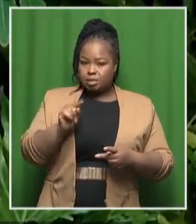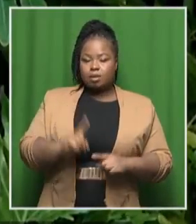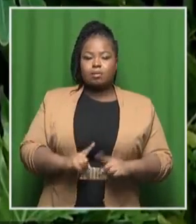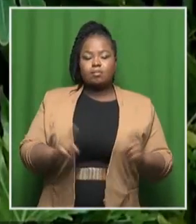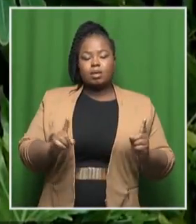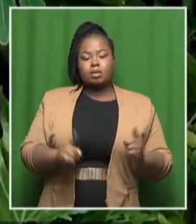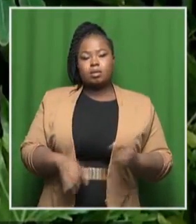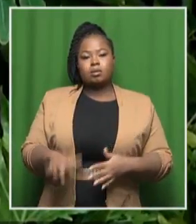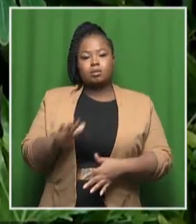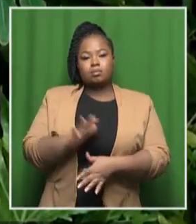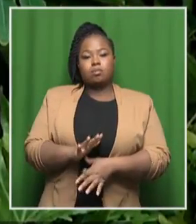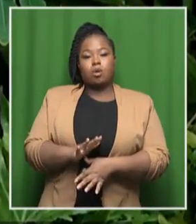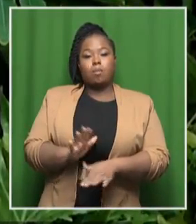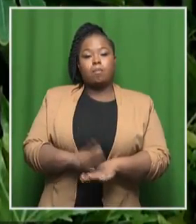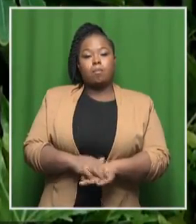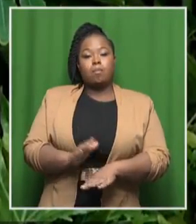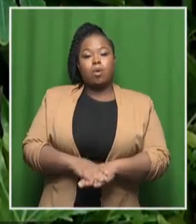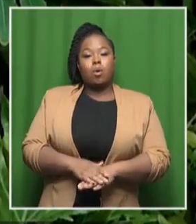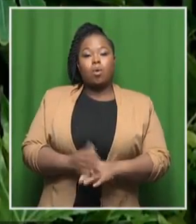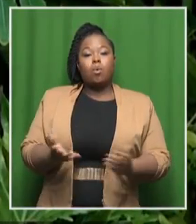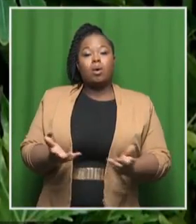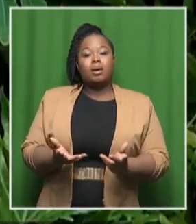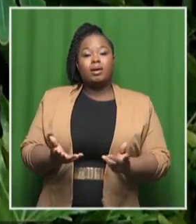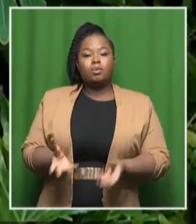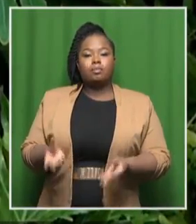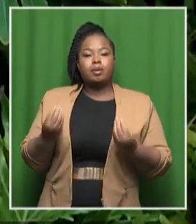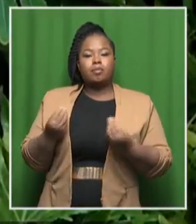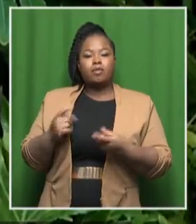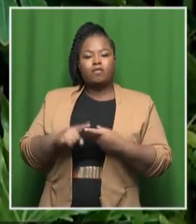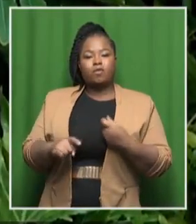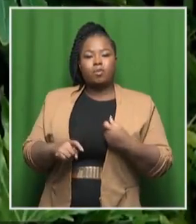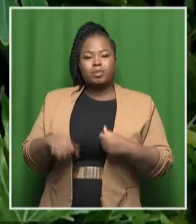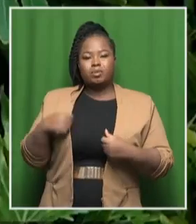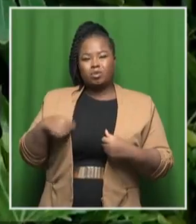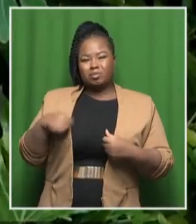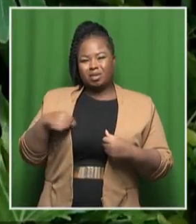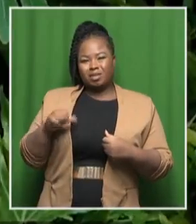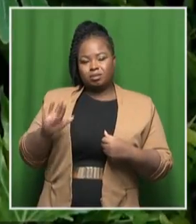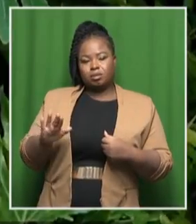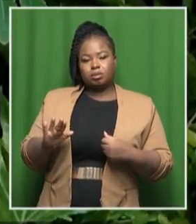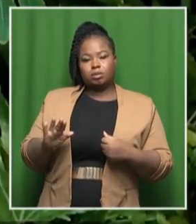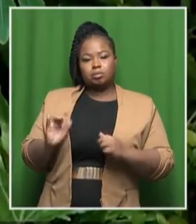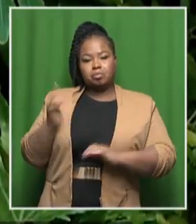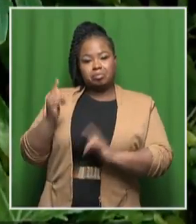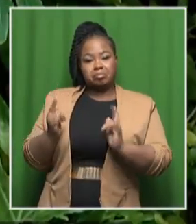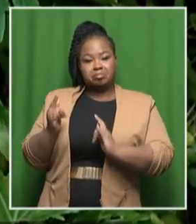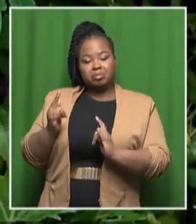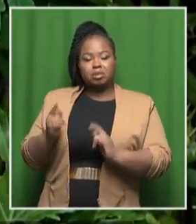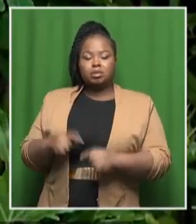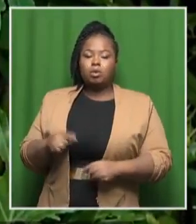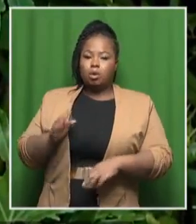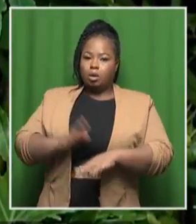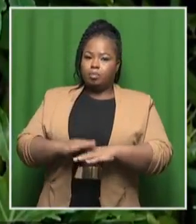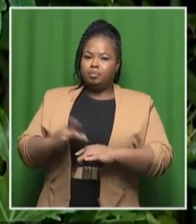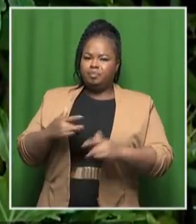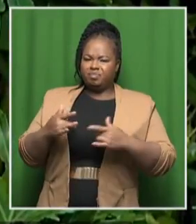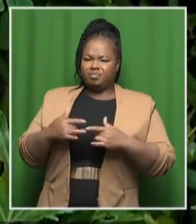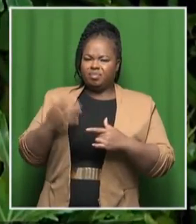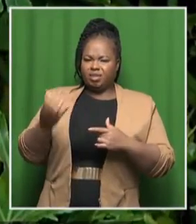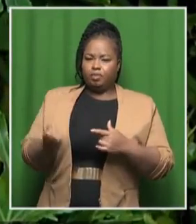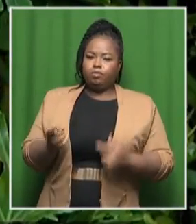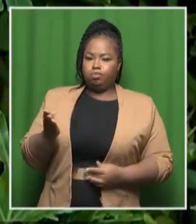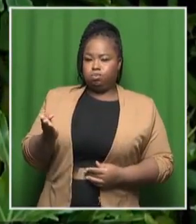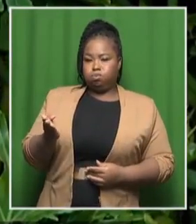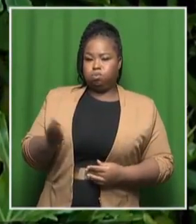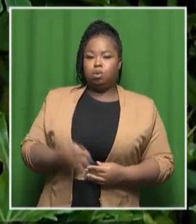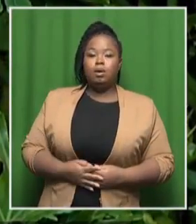source remains the western part of the Metro, and with us still having a 40% restriction on that, there is where our big concern lies, and